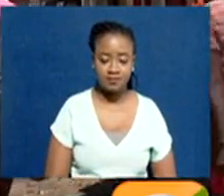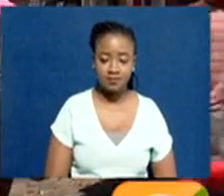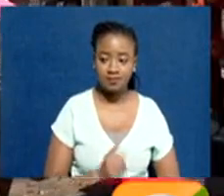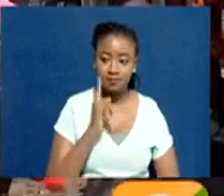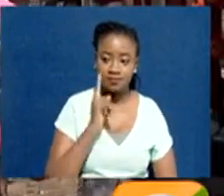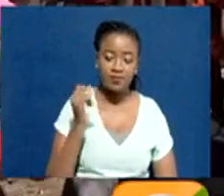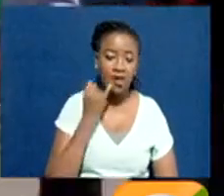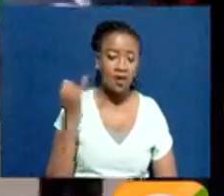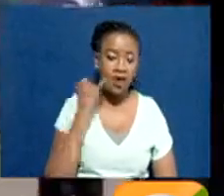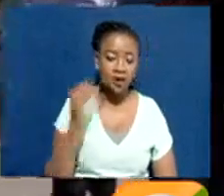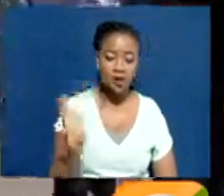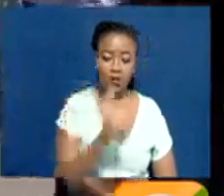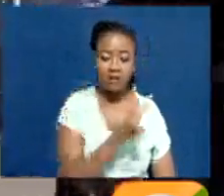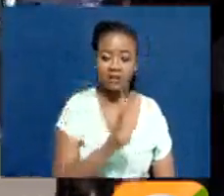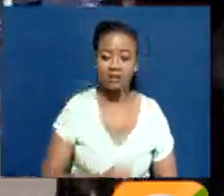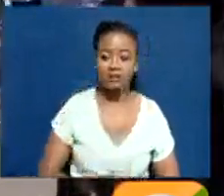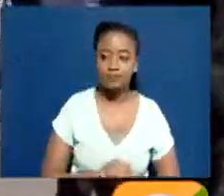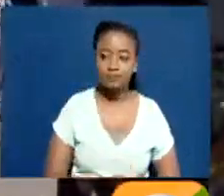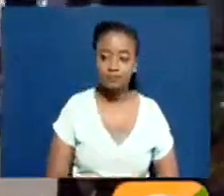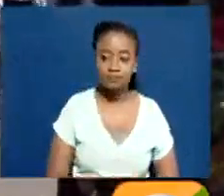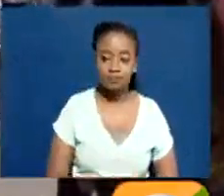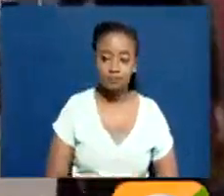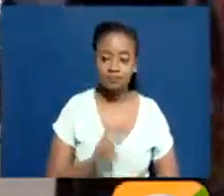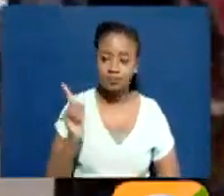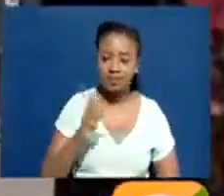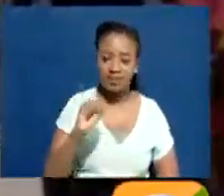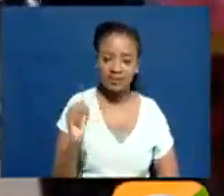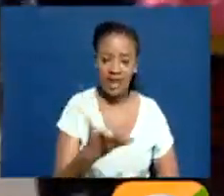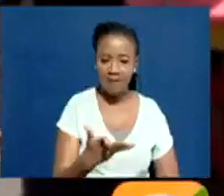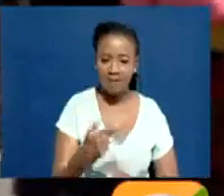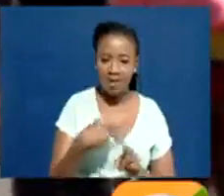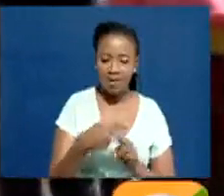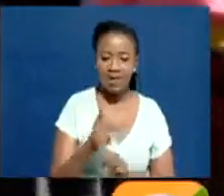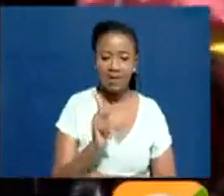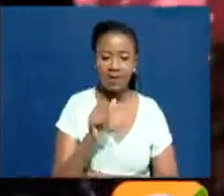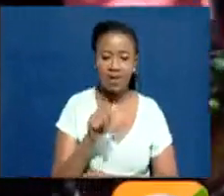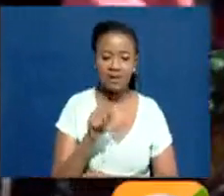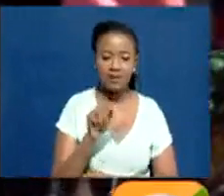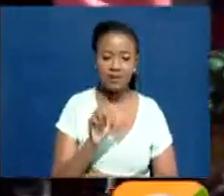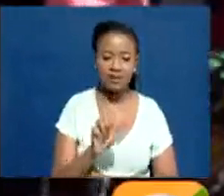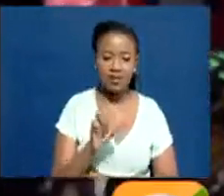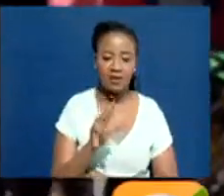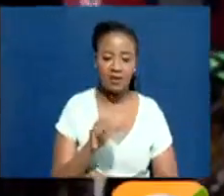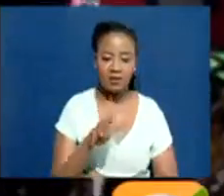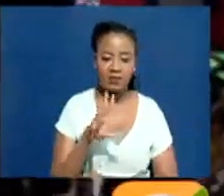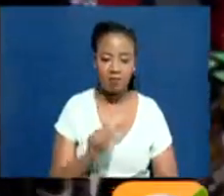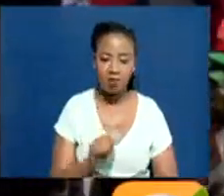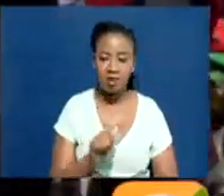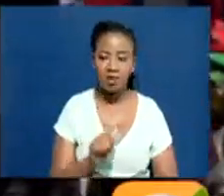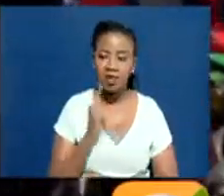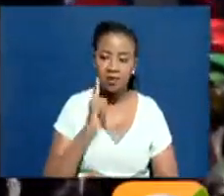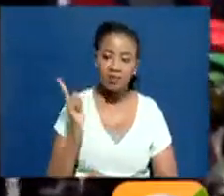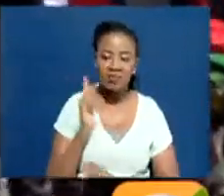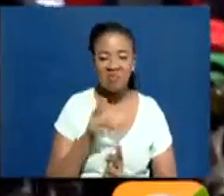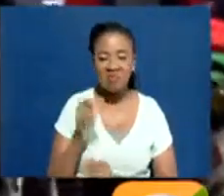Kaptembwa, Nakuru West. An informal settlement. Here we find residents going about their day-to-day activities.